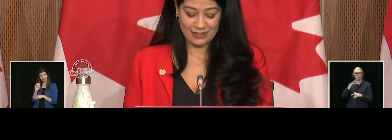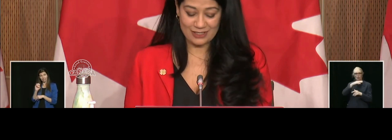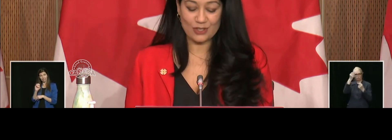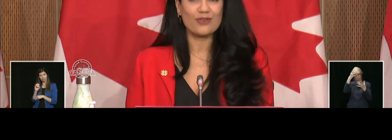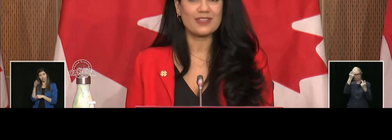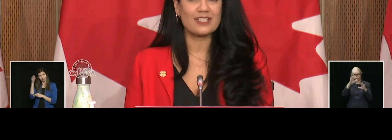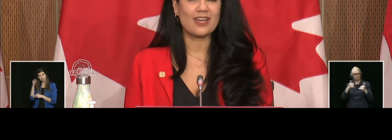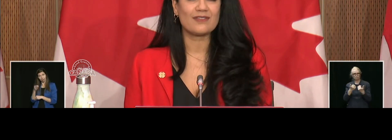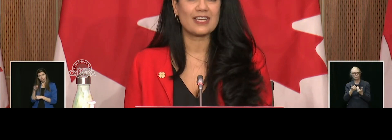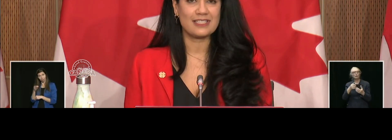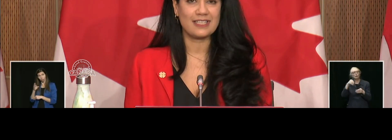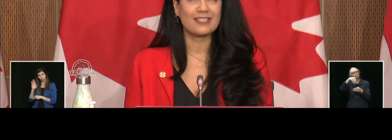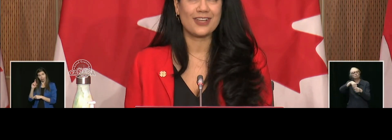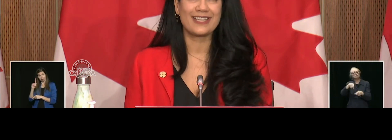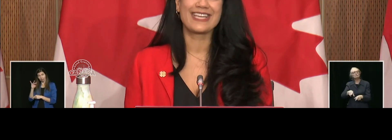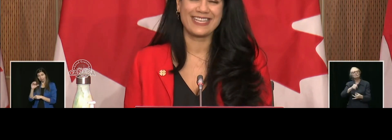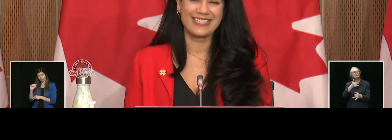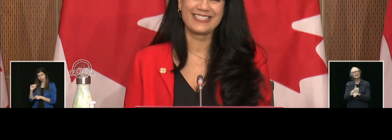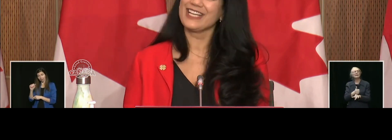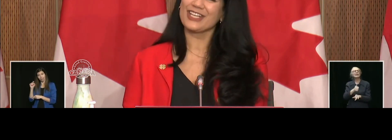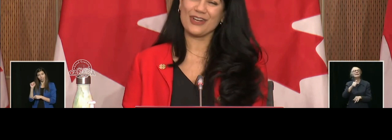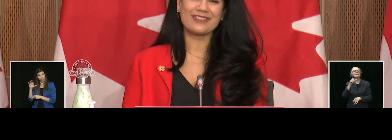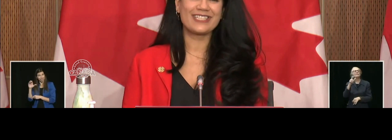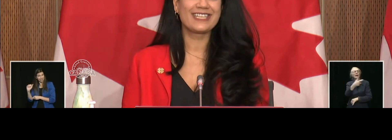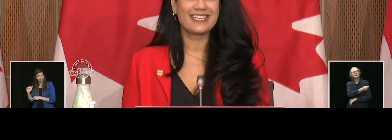covid-vaccine.canada.ca. So that's